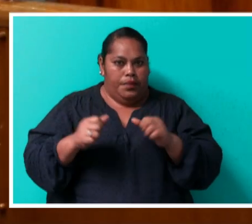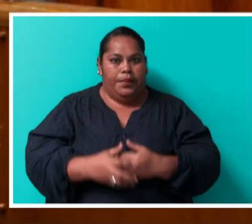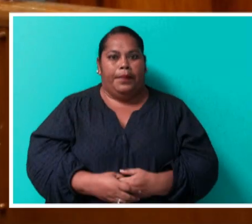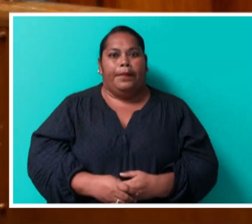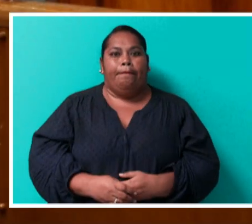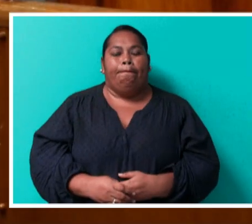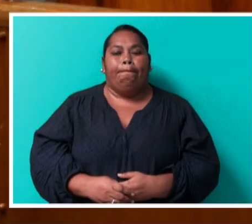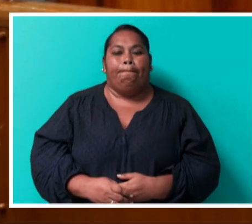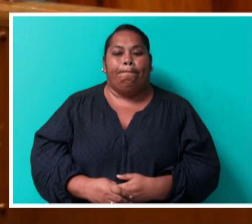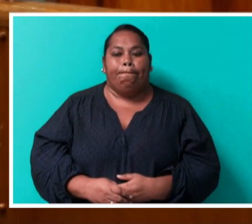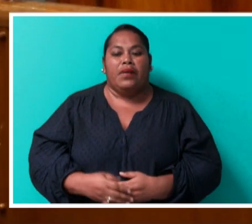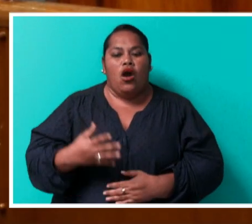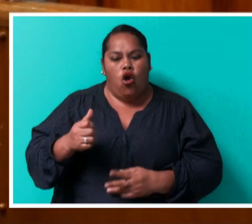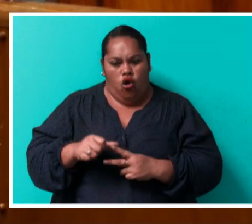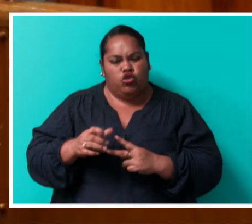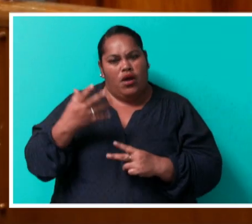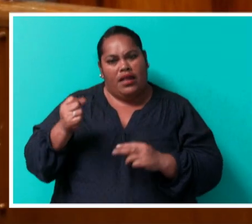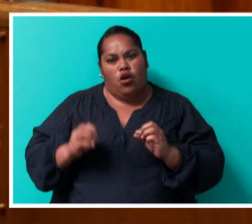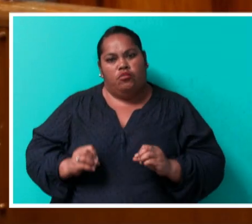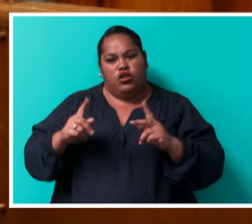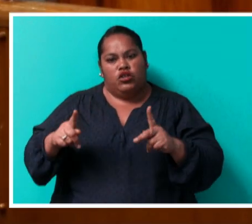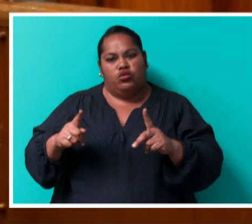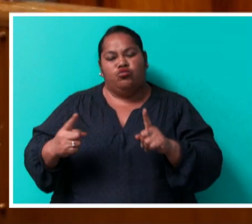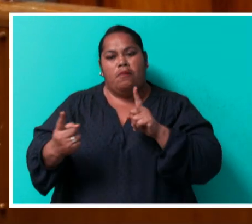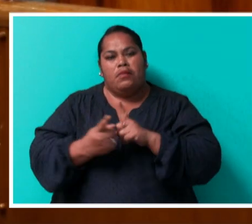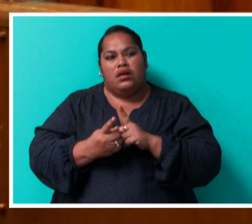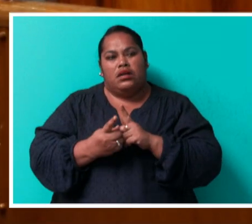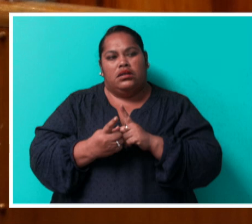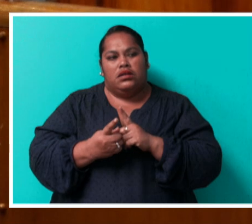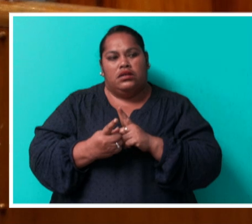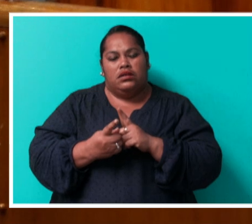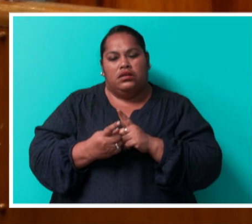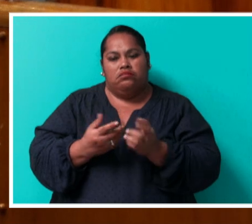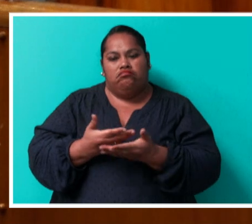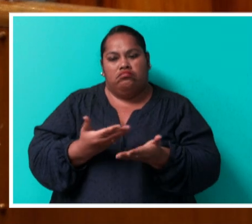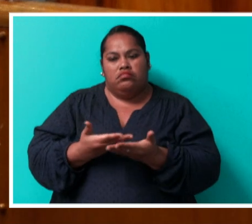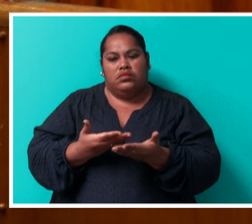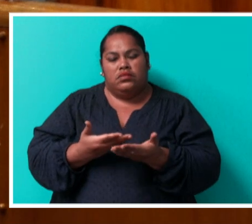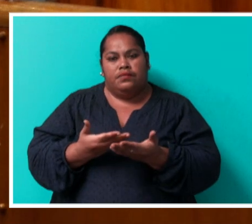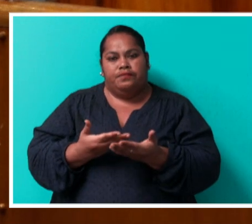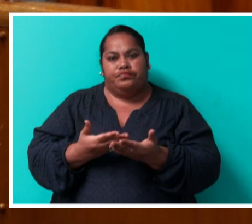I also had the opportunity to interact with our diaspora in Japan.